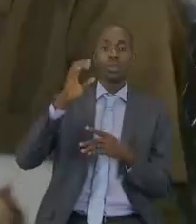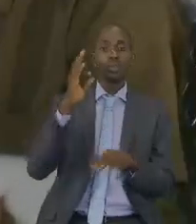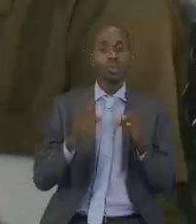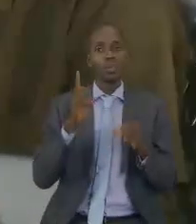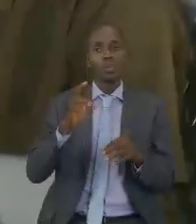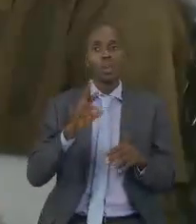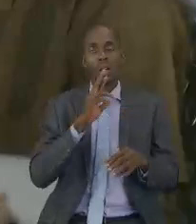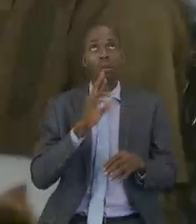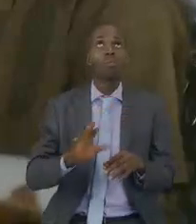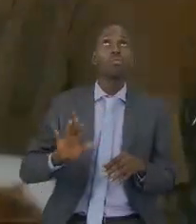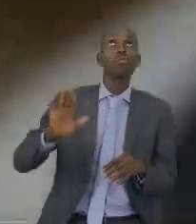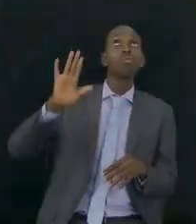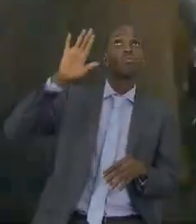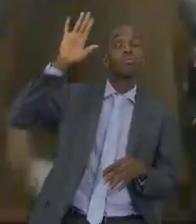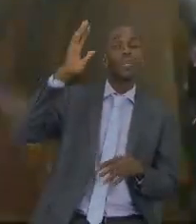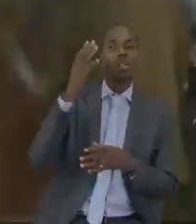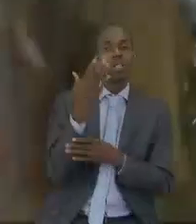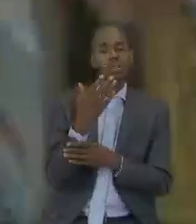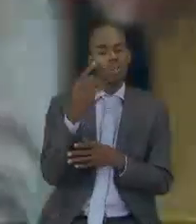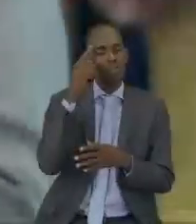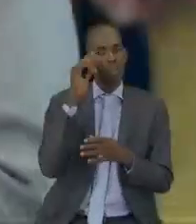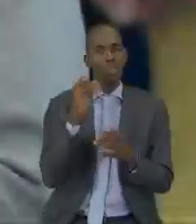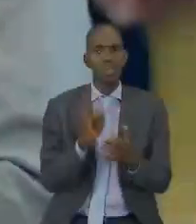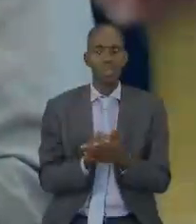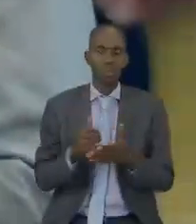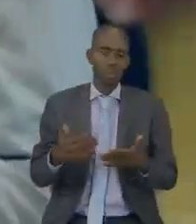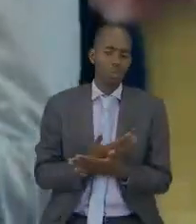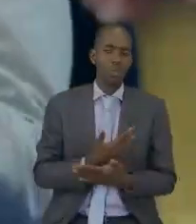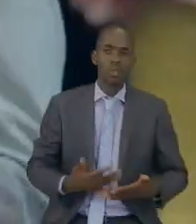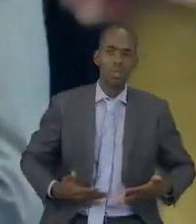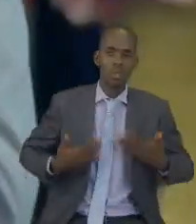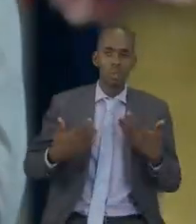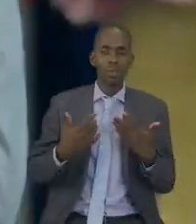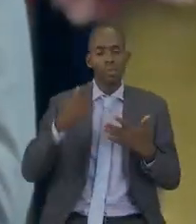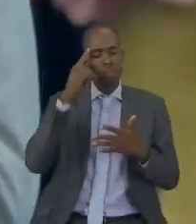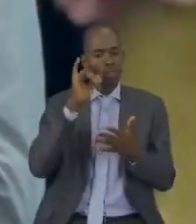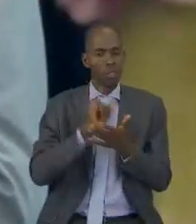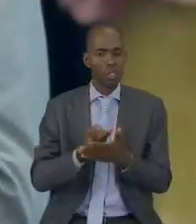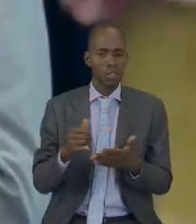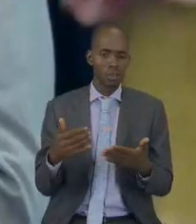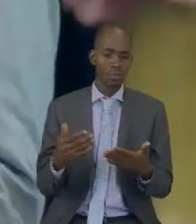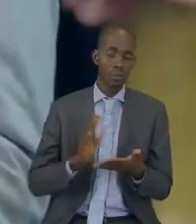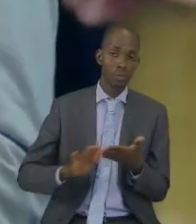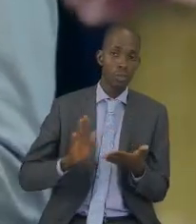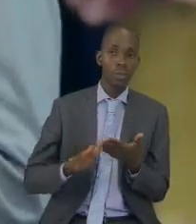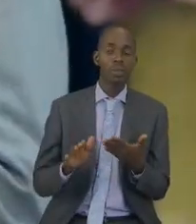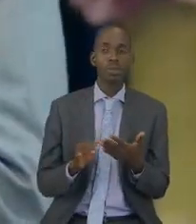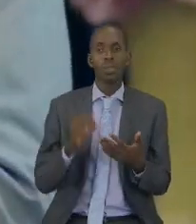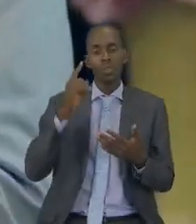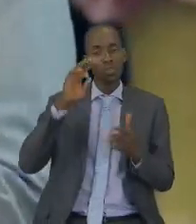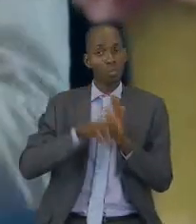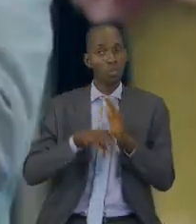your hand for that new life, for that forgiveness, for that